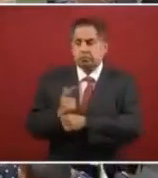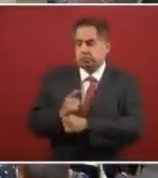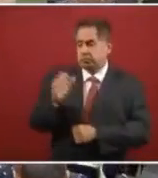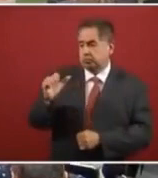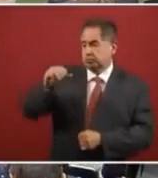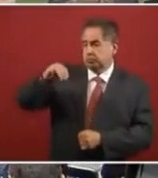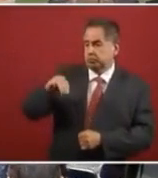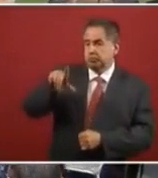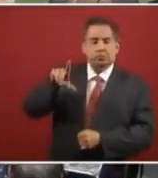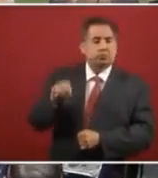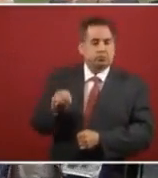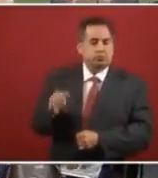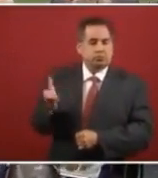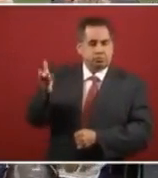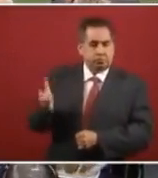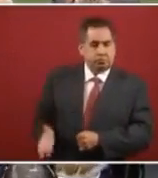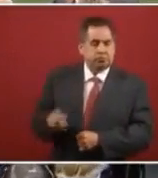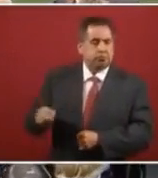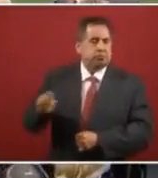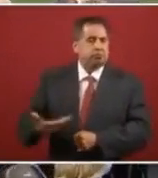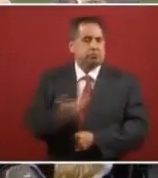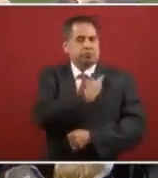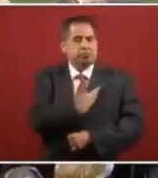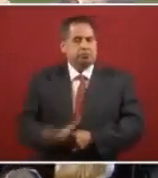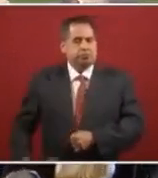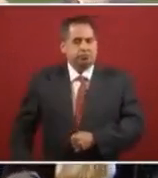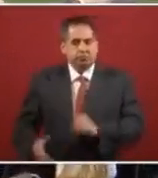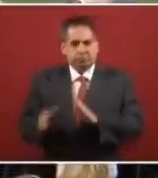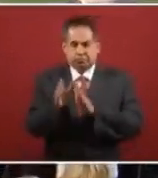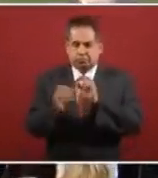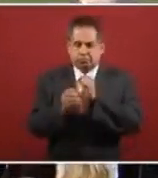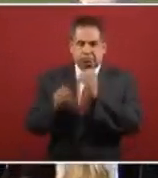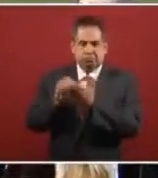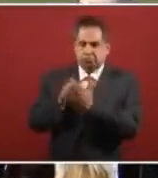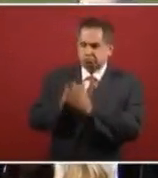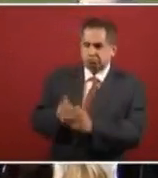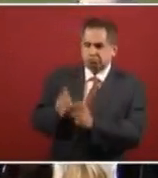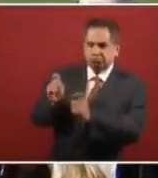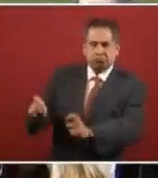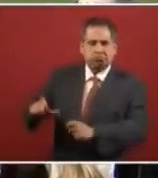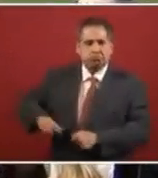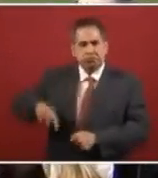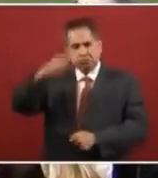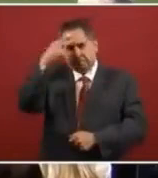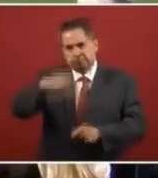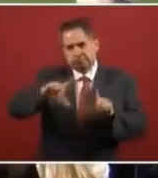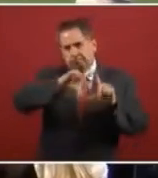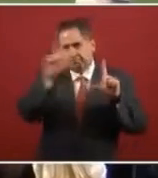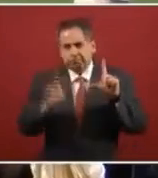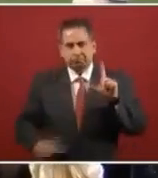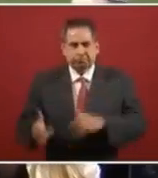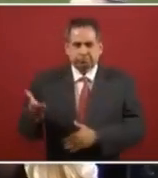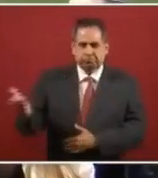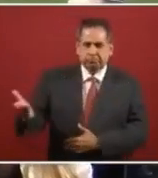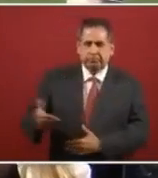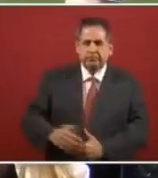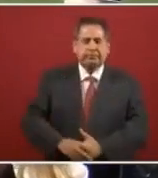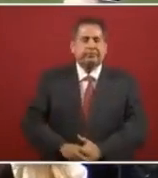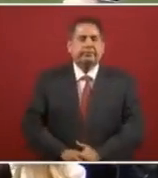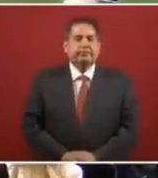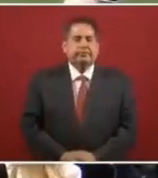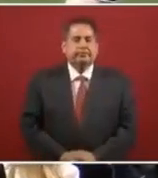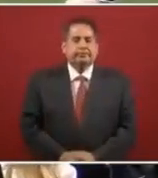so we're gonna listen to the message from the president listen Chiado Andres Manuel Lopez